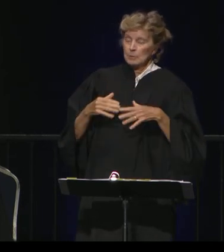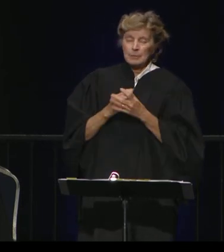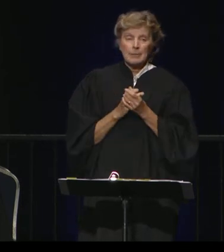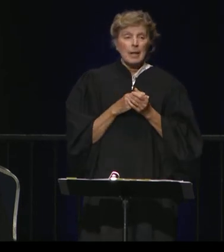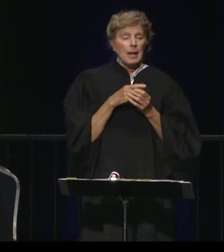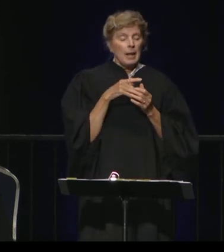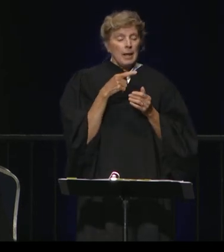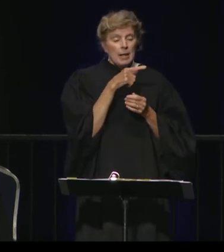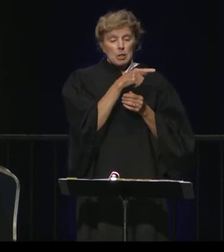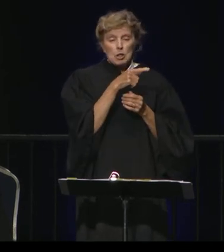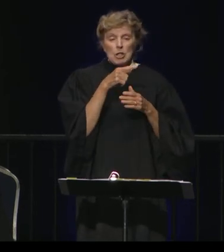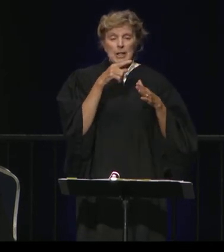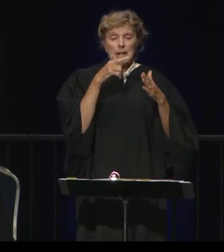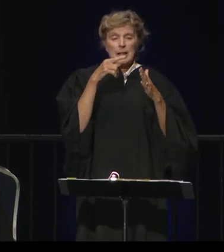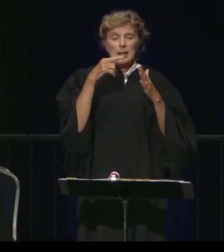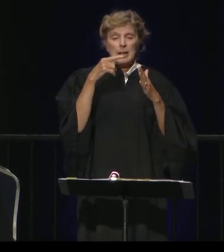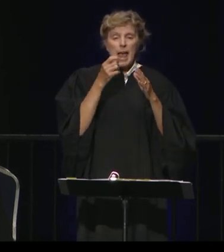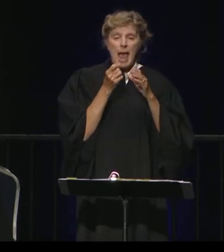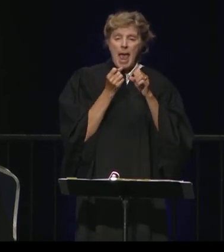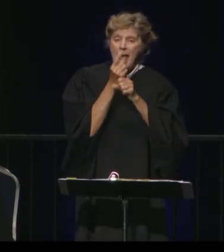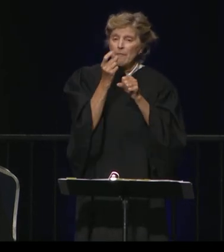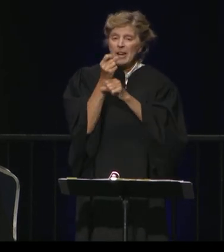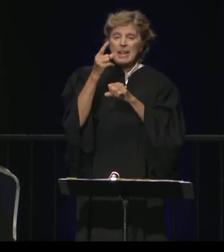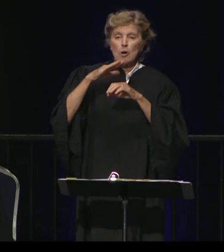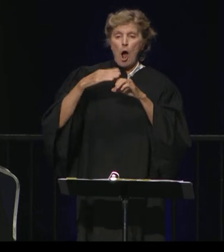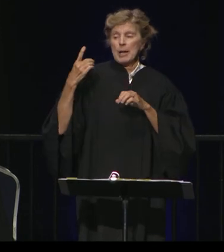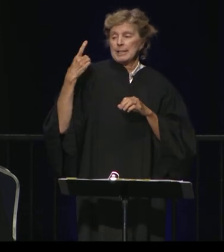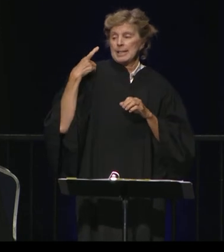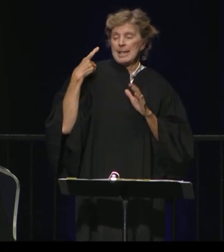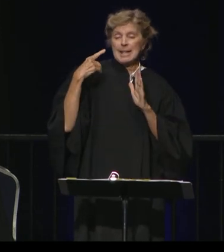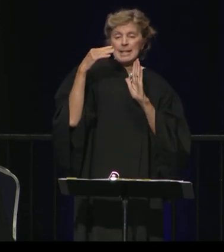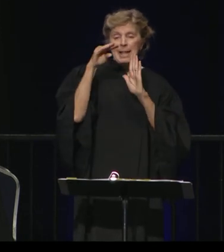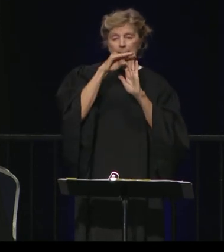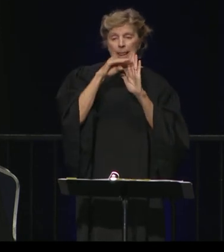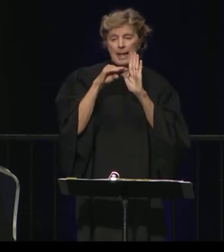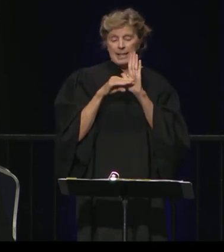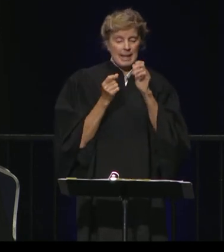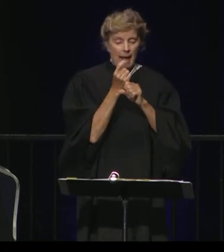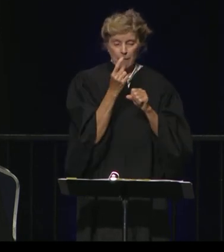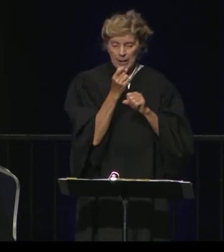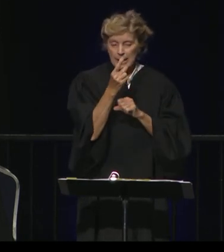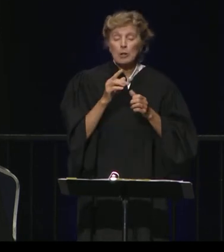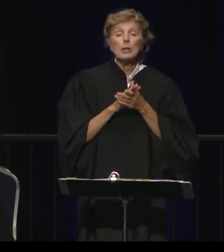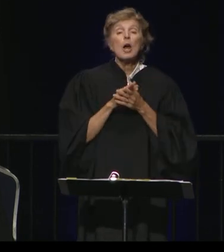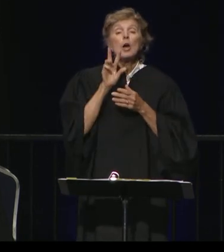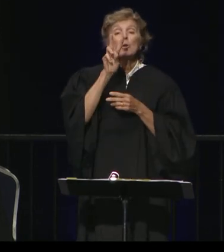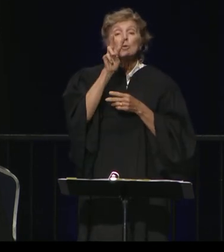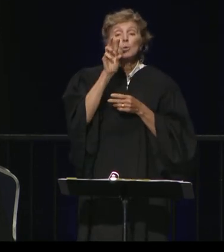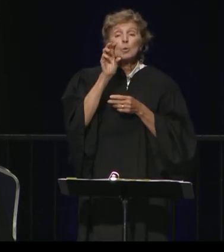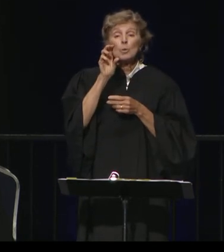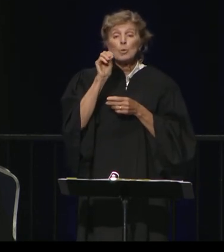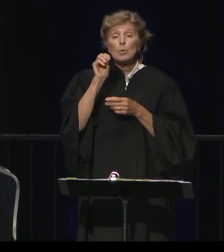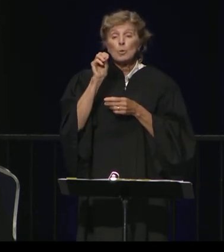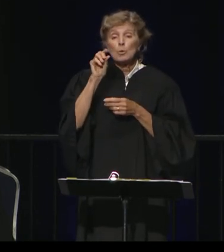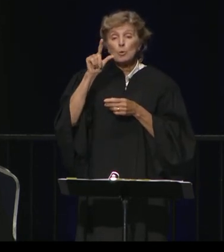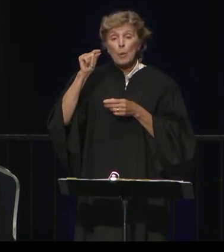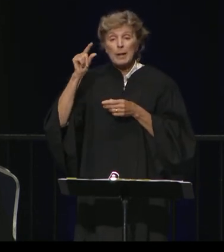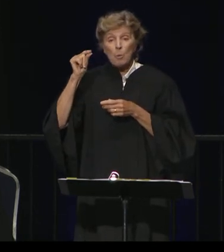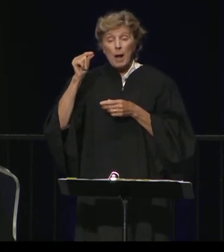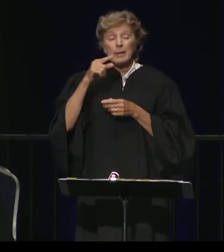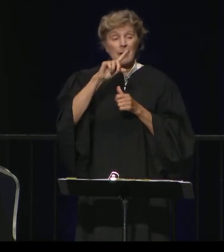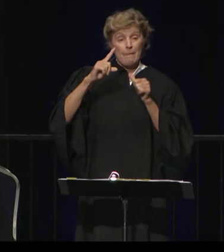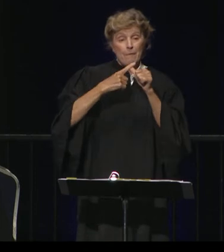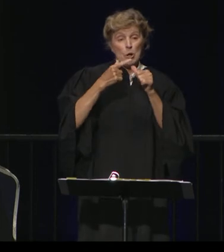has been on the Dean's List every single year of her studies. In 2021, Julia earned first